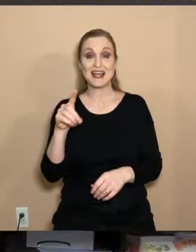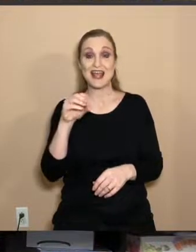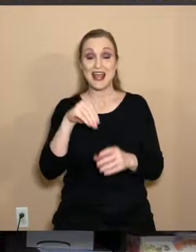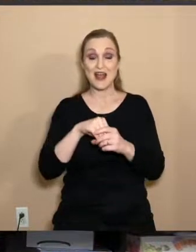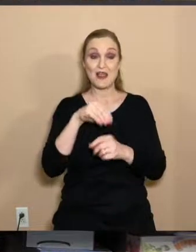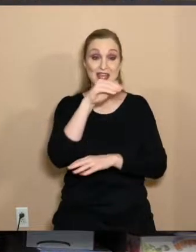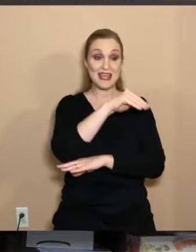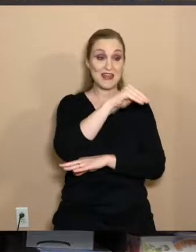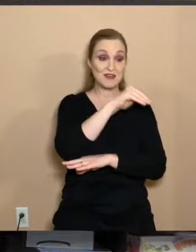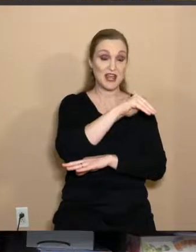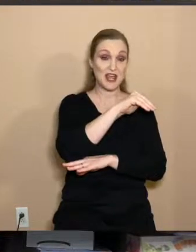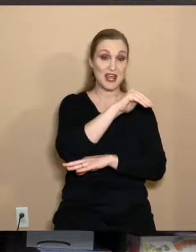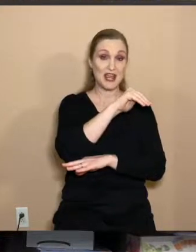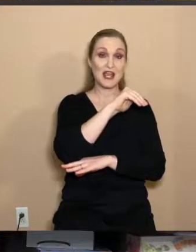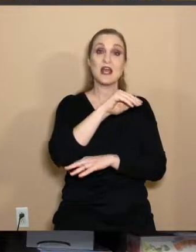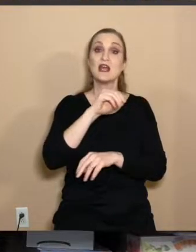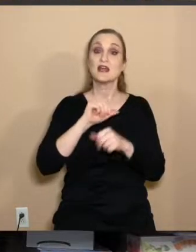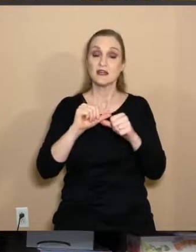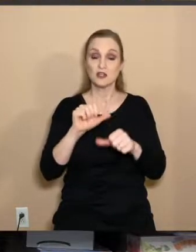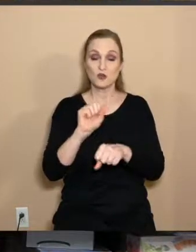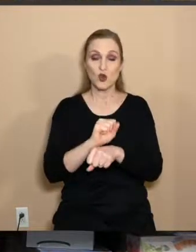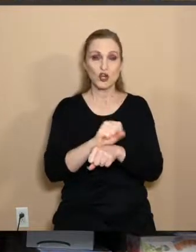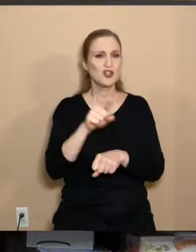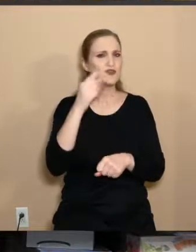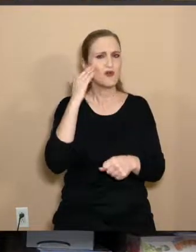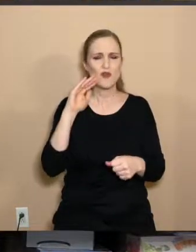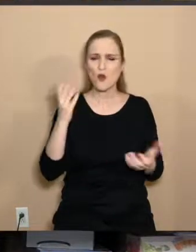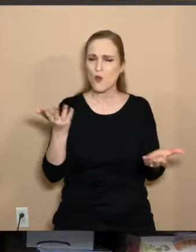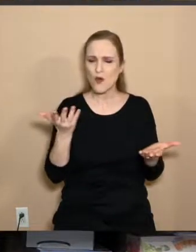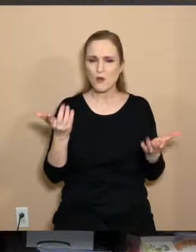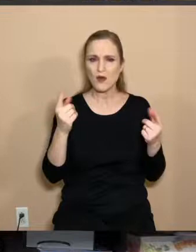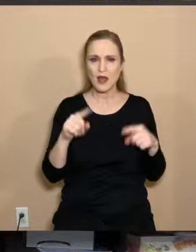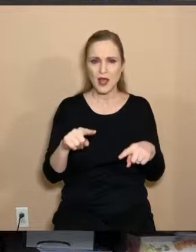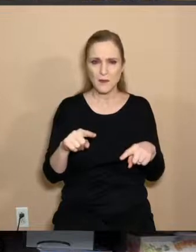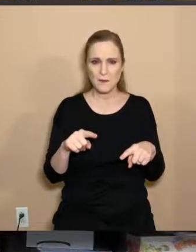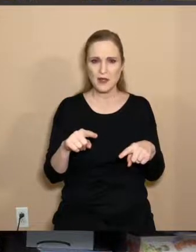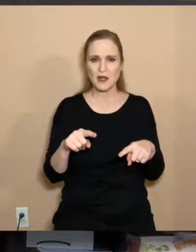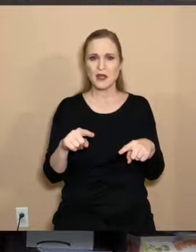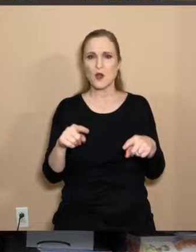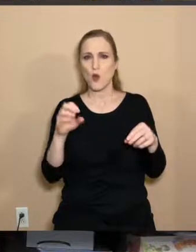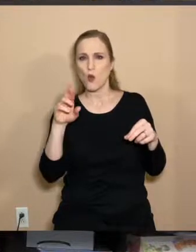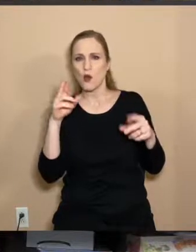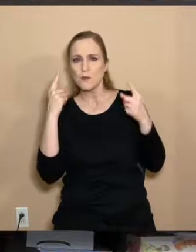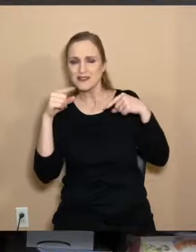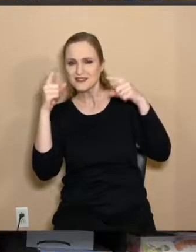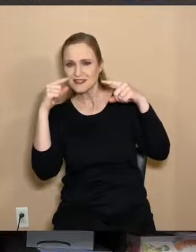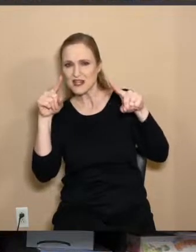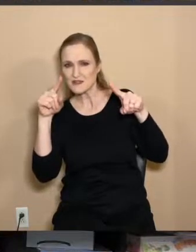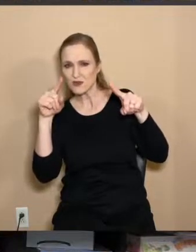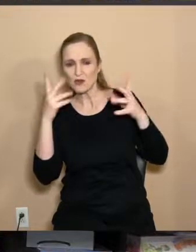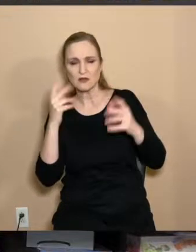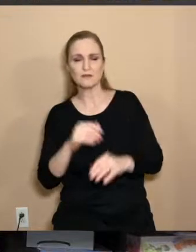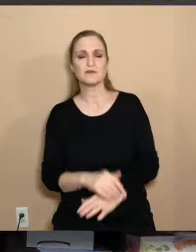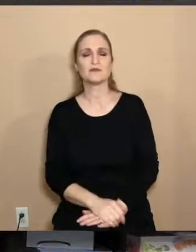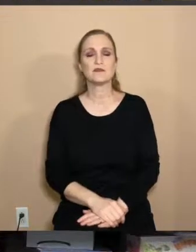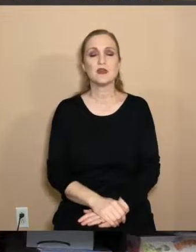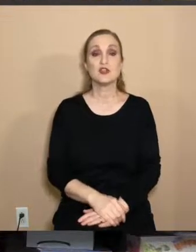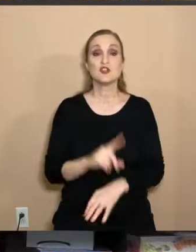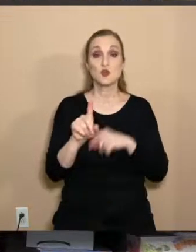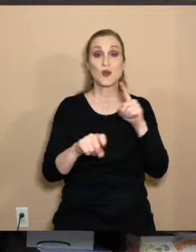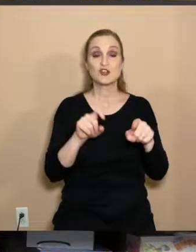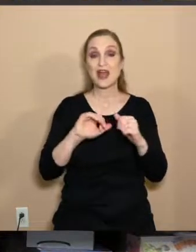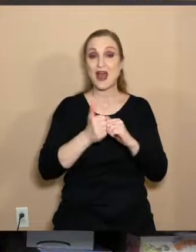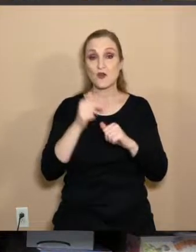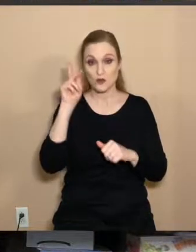you do not know which will prosper, this or that, or whether both alike will be good. And the questions that I have there is, how does